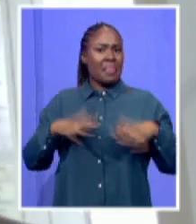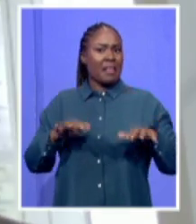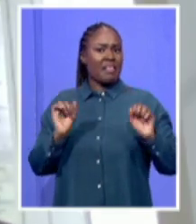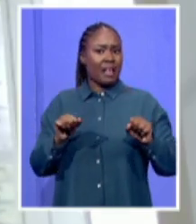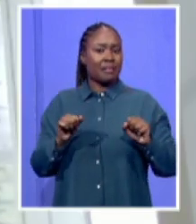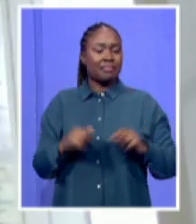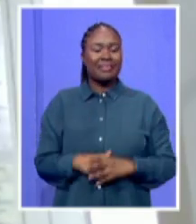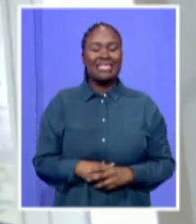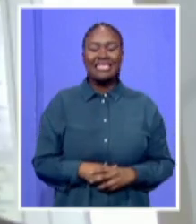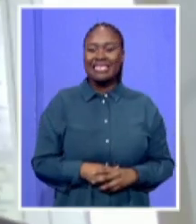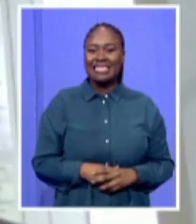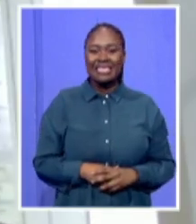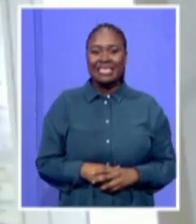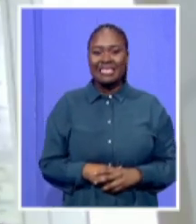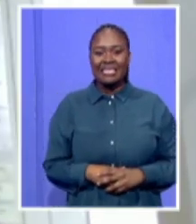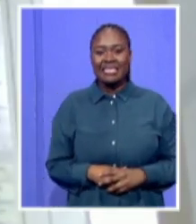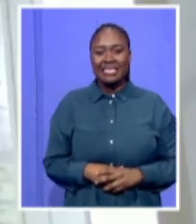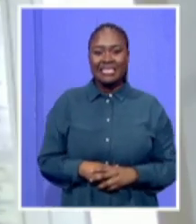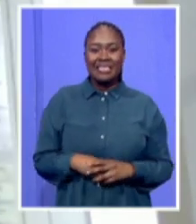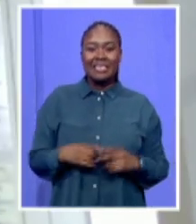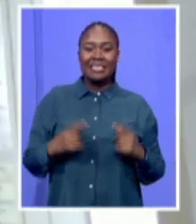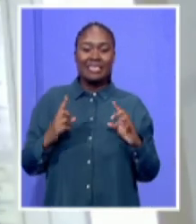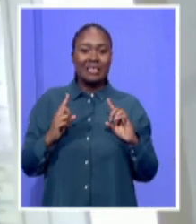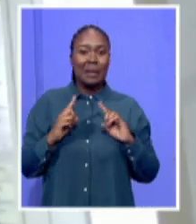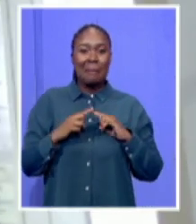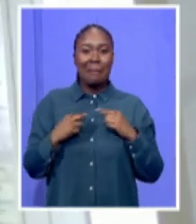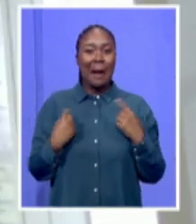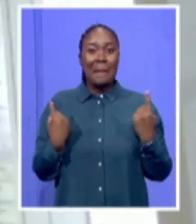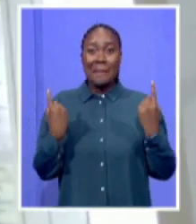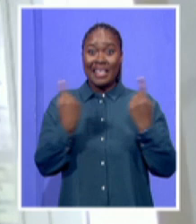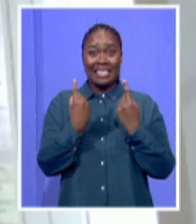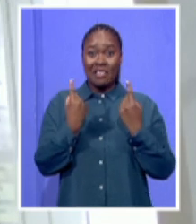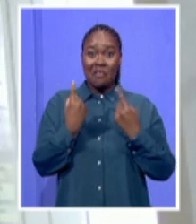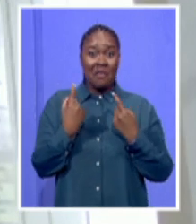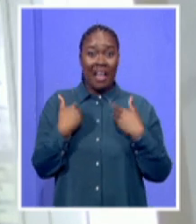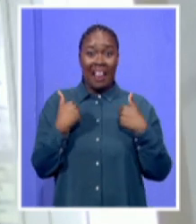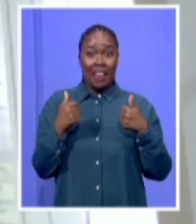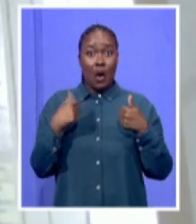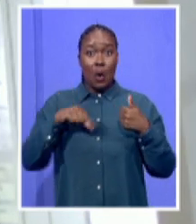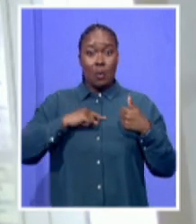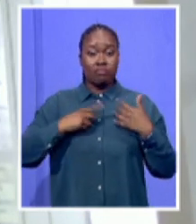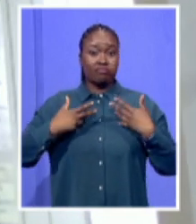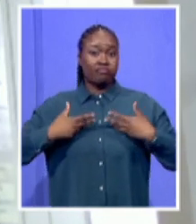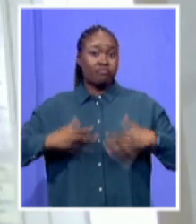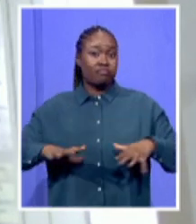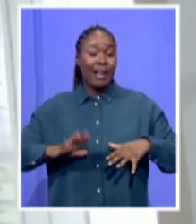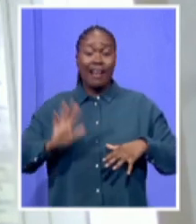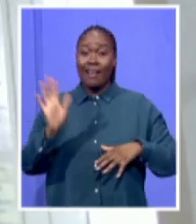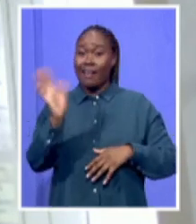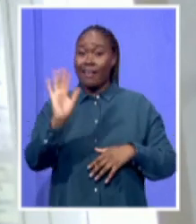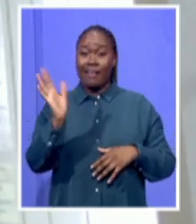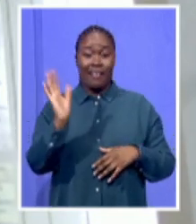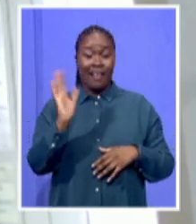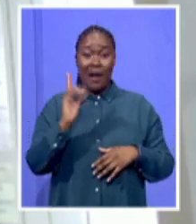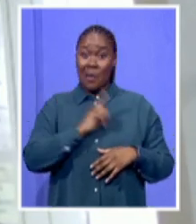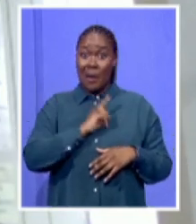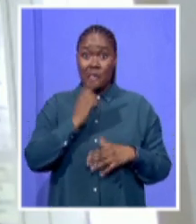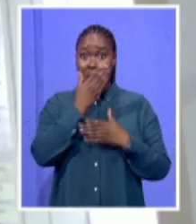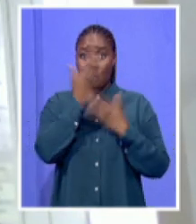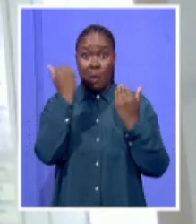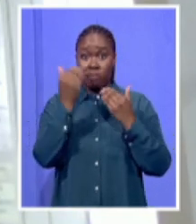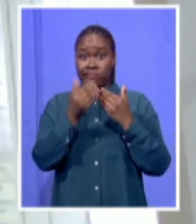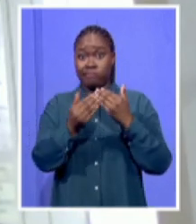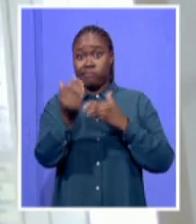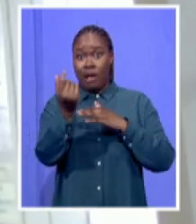that we in the health departments are not resting easy right now because it's like a lull before a storm. You don't know if the storm's